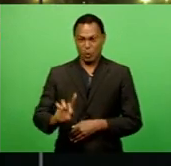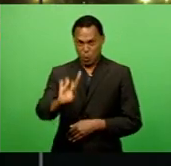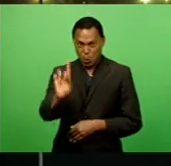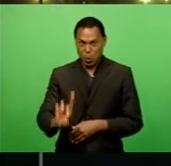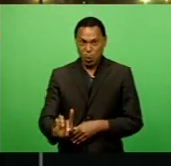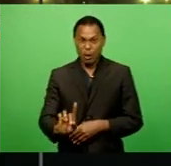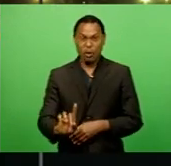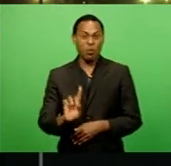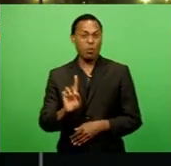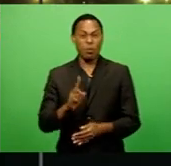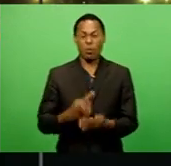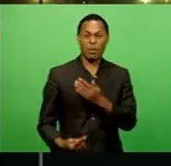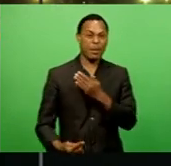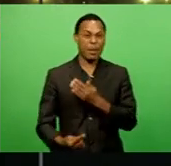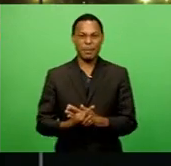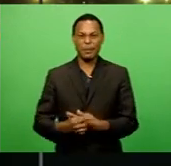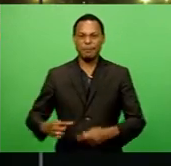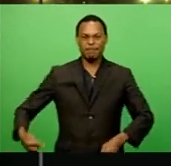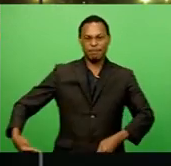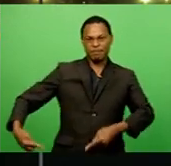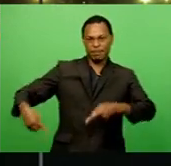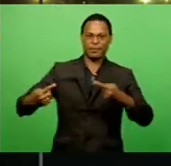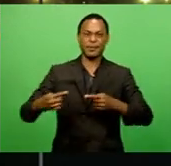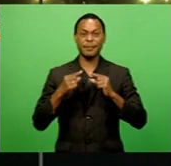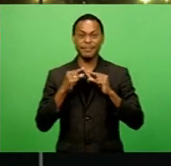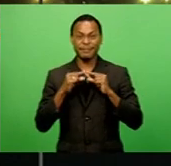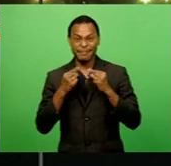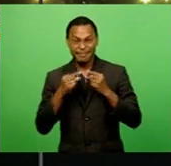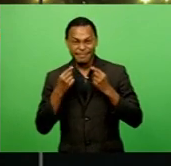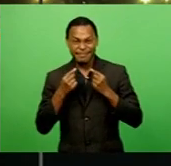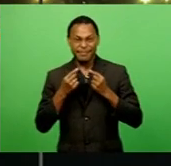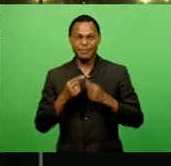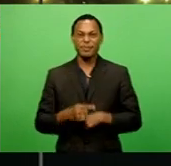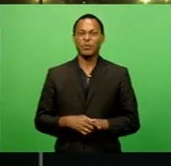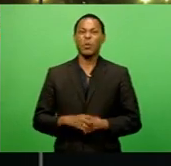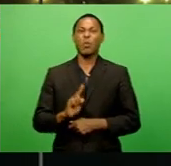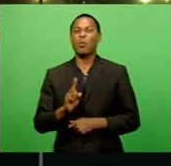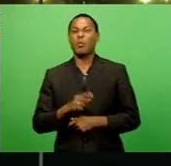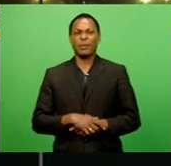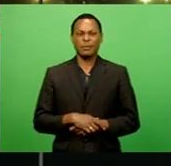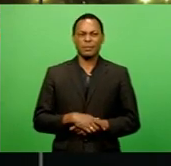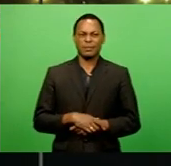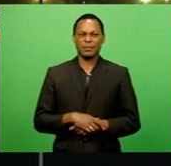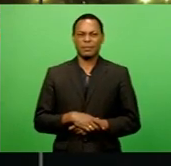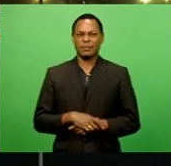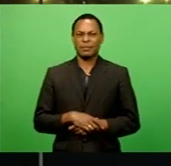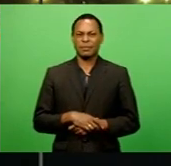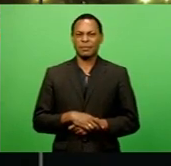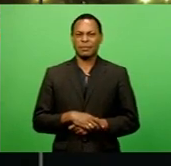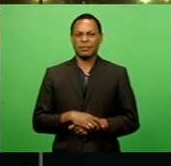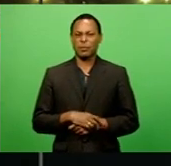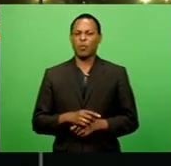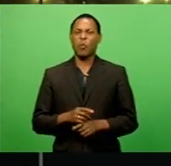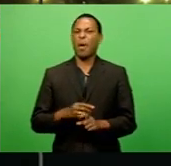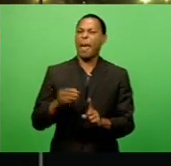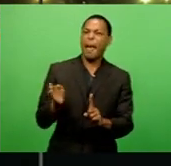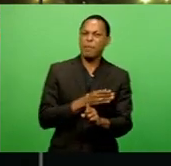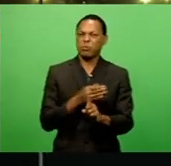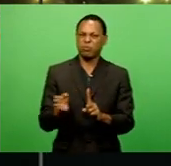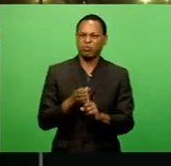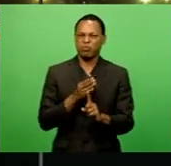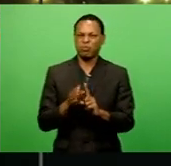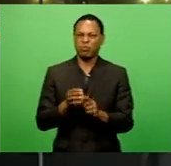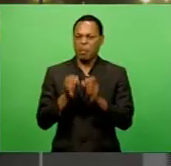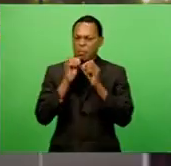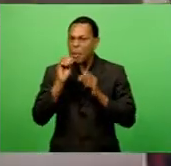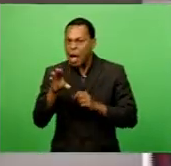been embroiled in a dispute over Pastor Ami Chand, whom worshippers claim is verbally abusive. Jeshu Lal